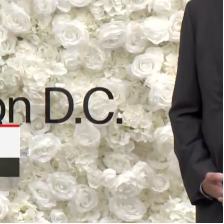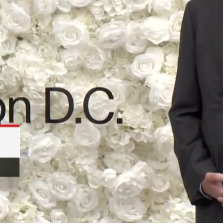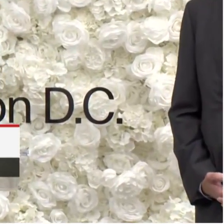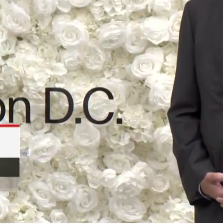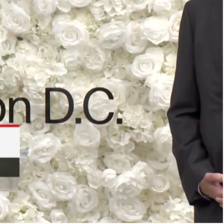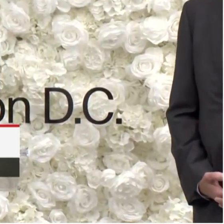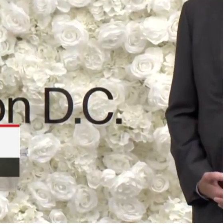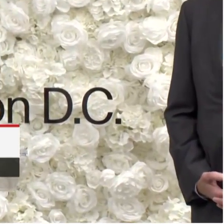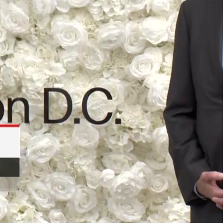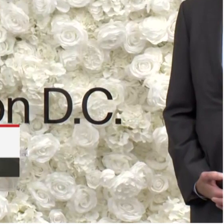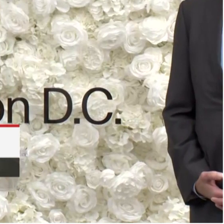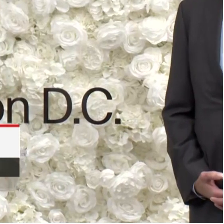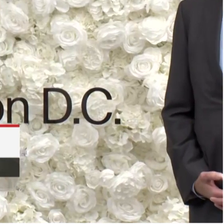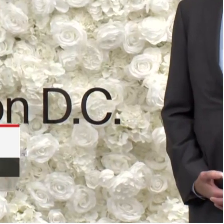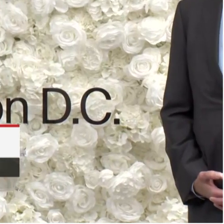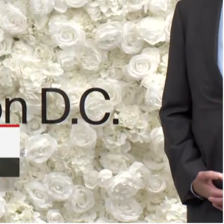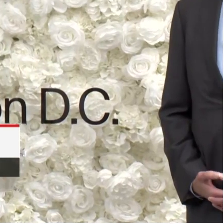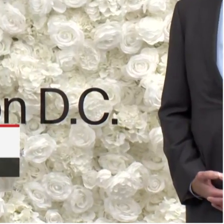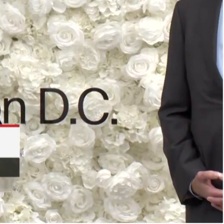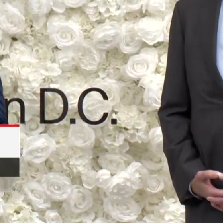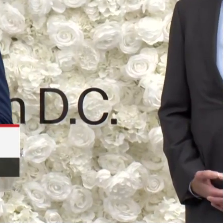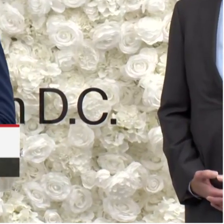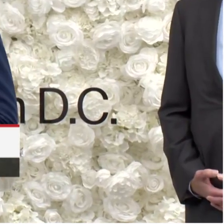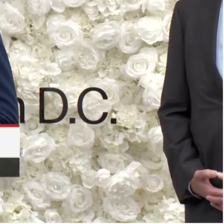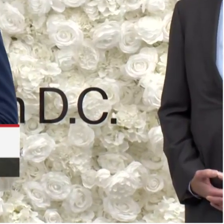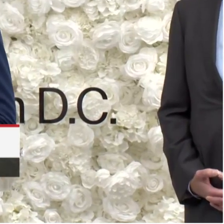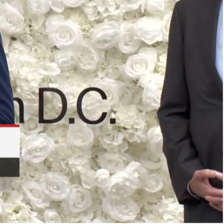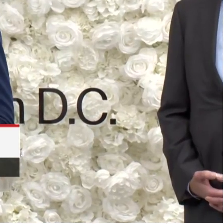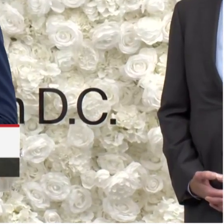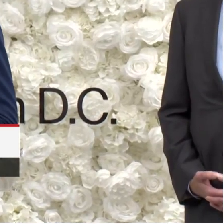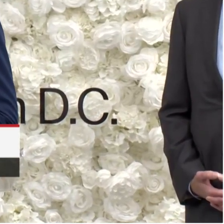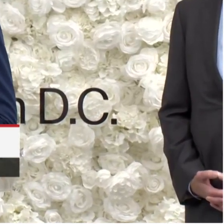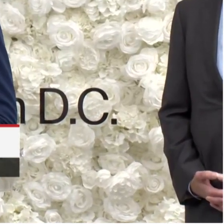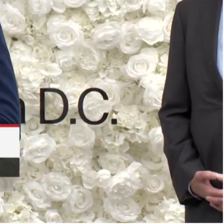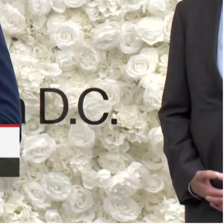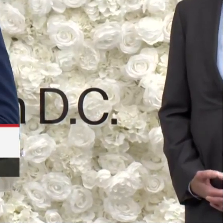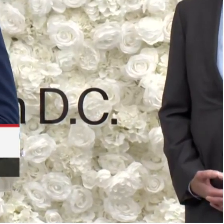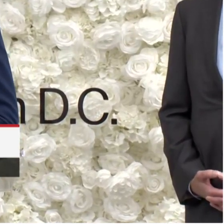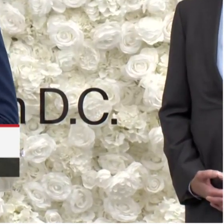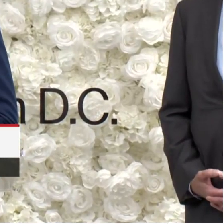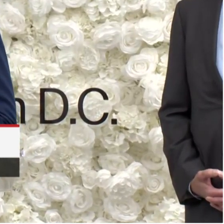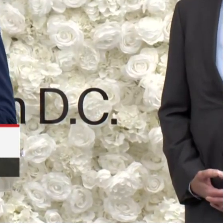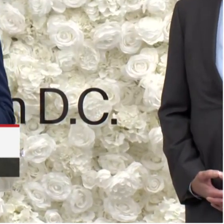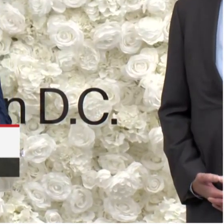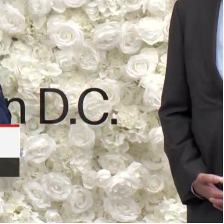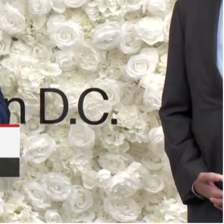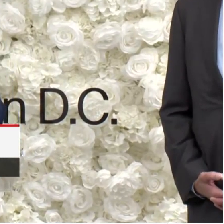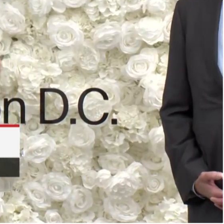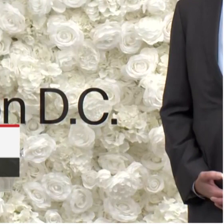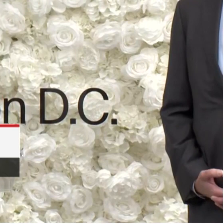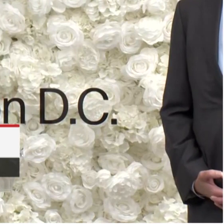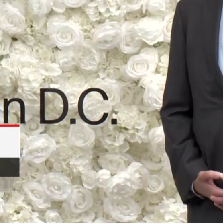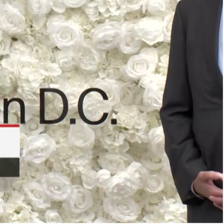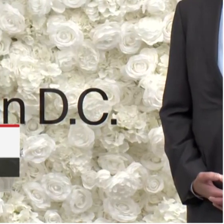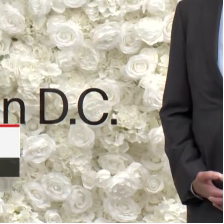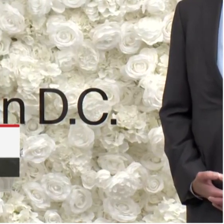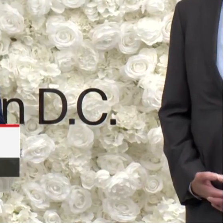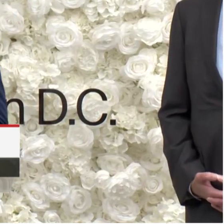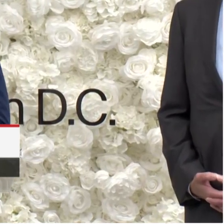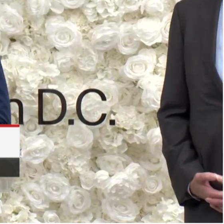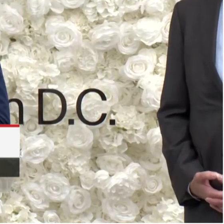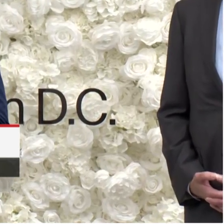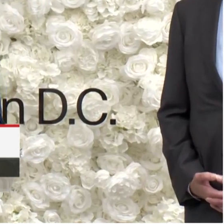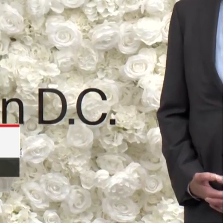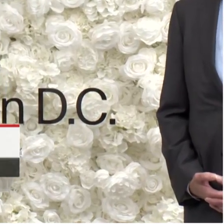area. You know, Polestar 3 is a huge deal for us, especially in the North American market. We like our cars big. We're an